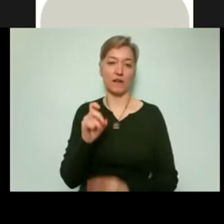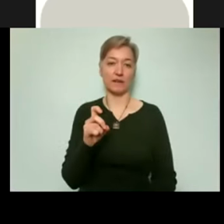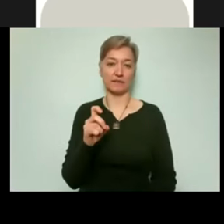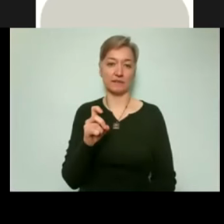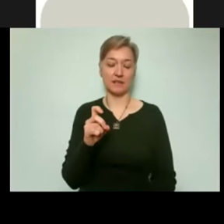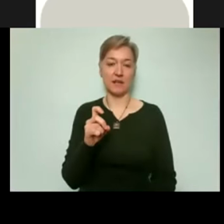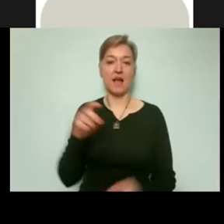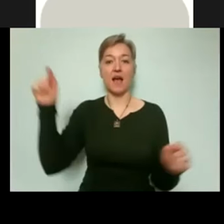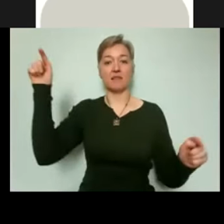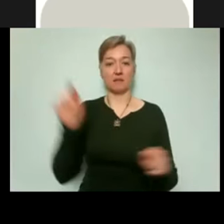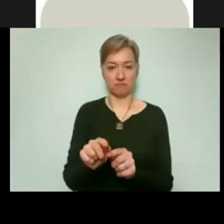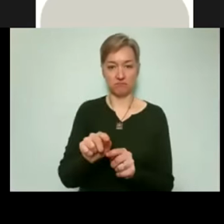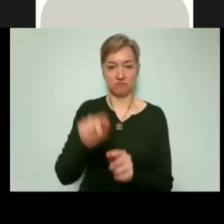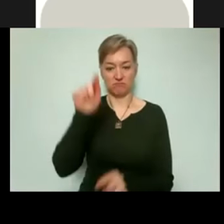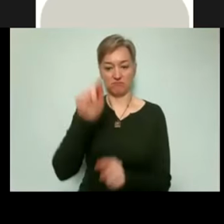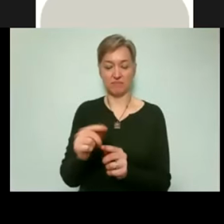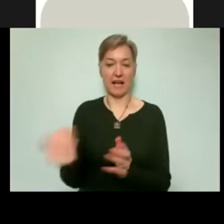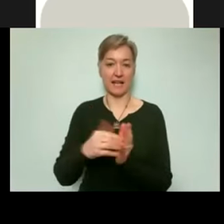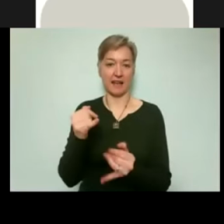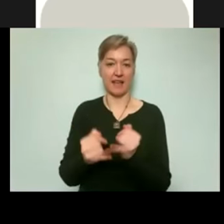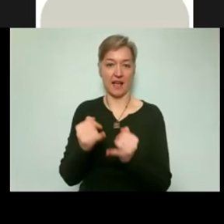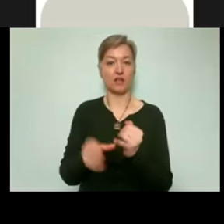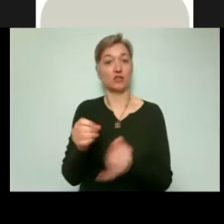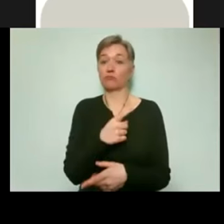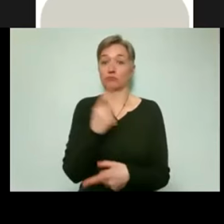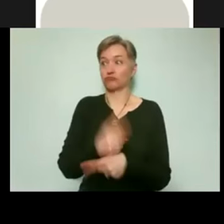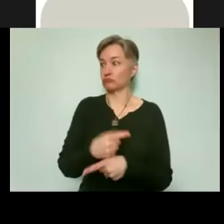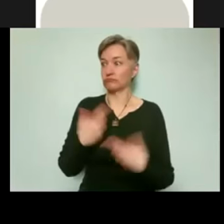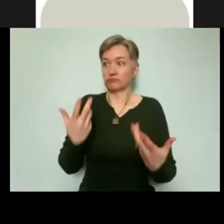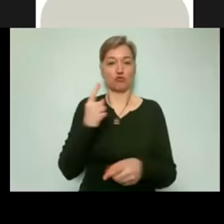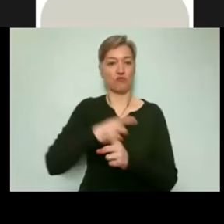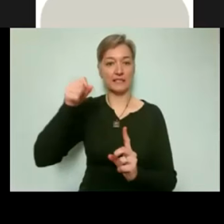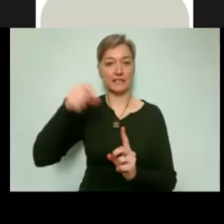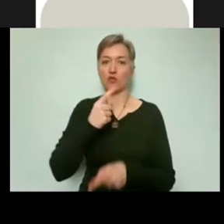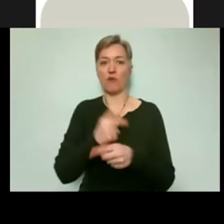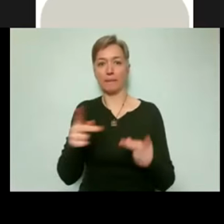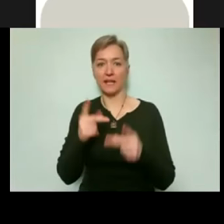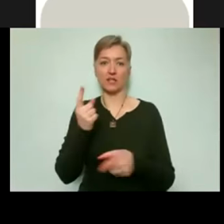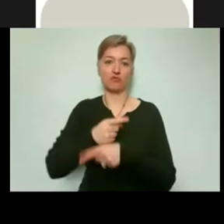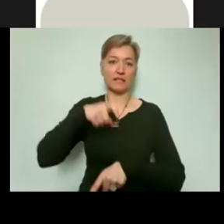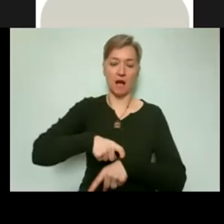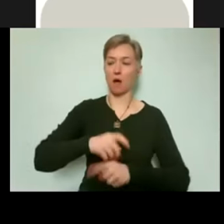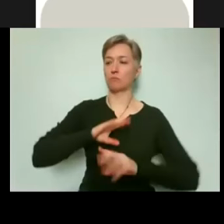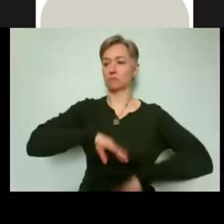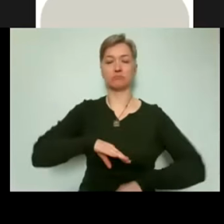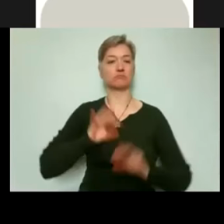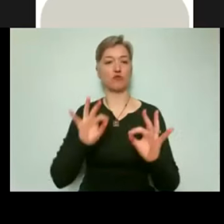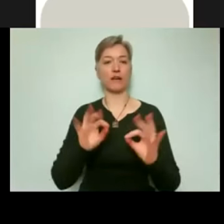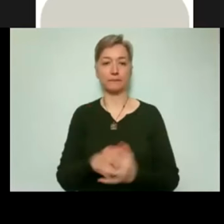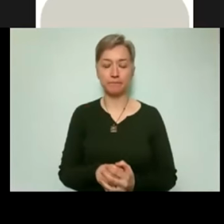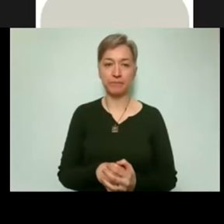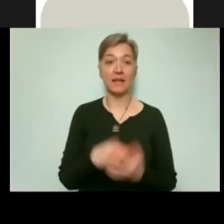back together again at the end of the trial. Great, so we're seeing the right signal in the right place at the right time, very reassuring. We then did the